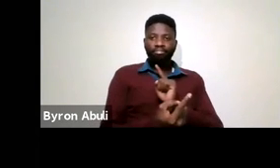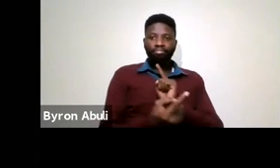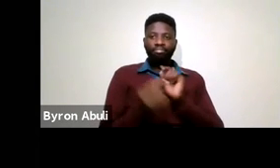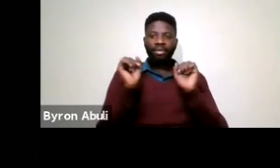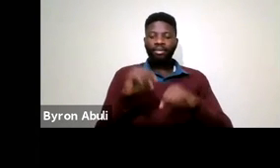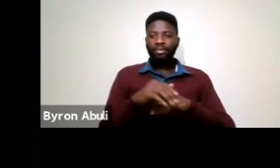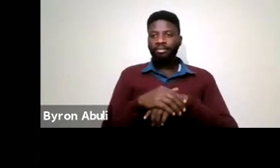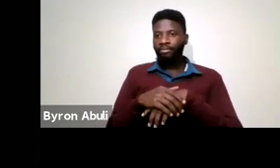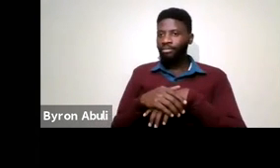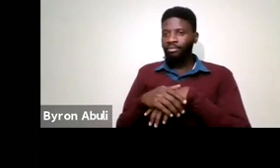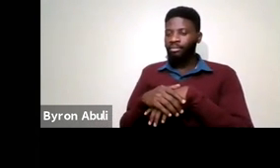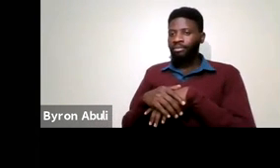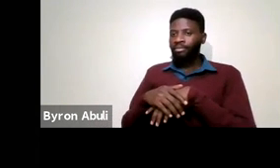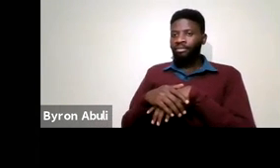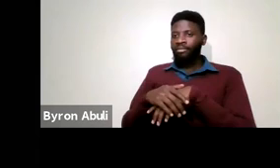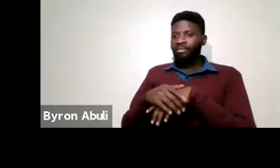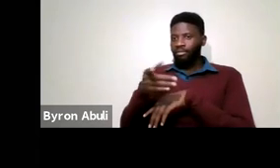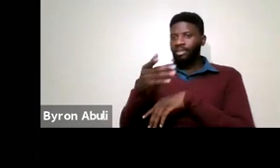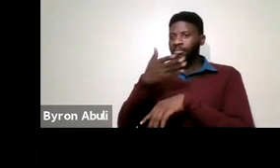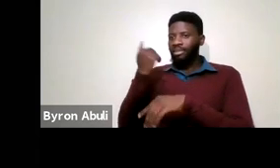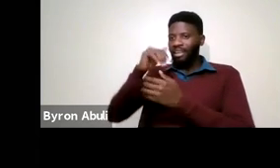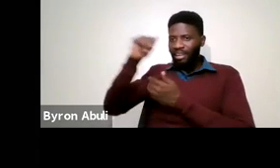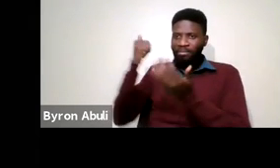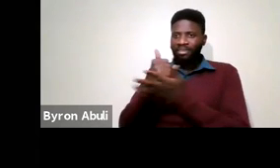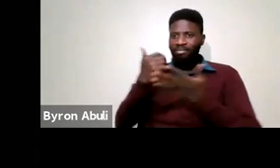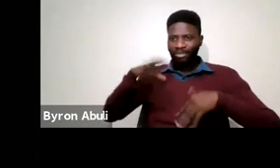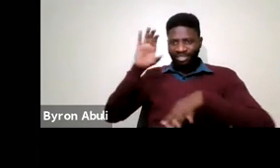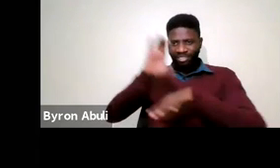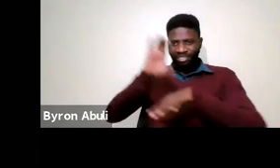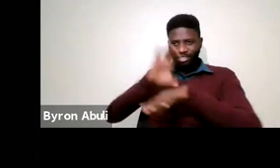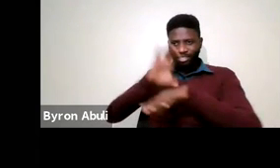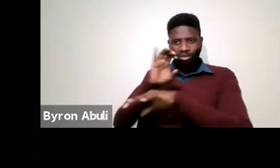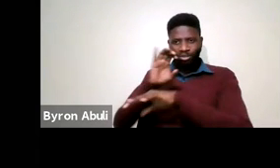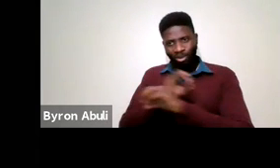These guys don't go to church. Somebody should have said a big amen for that.